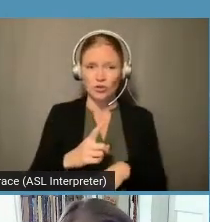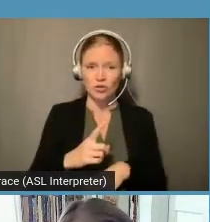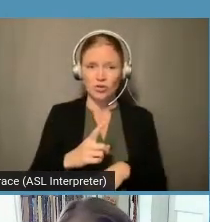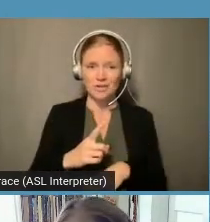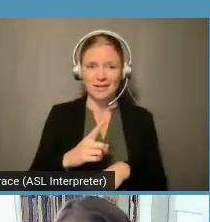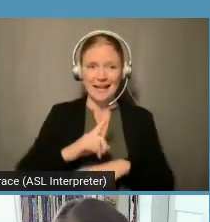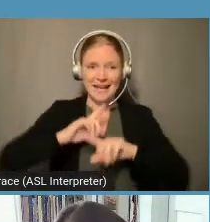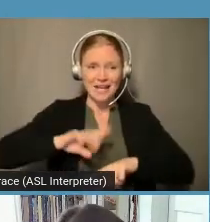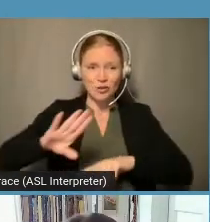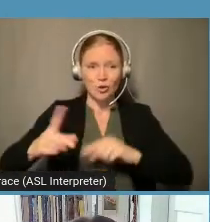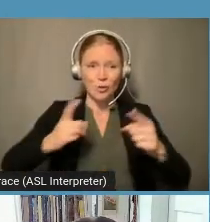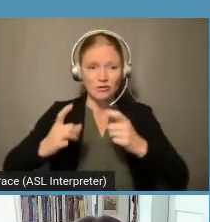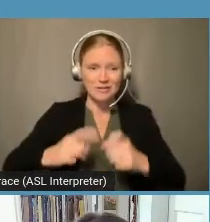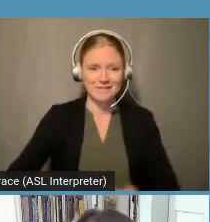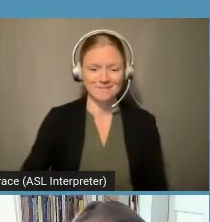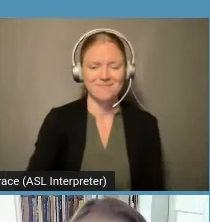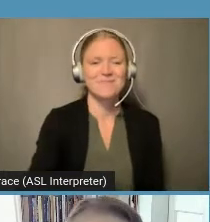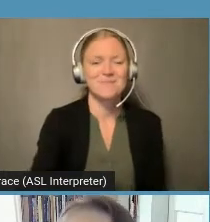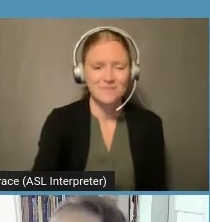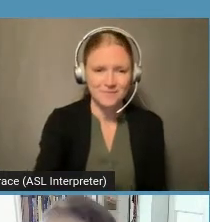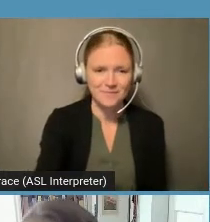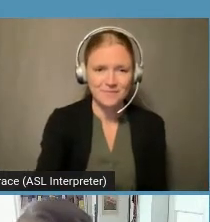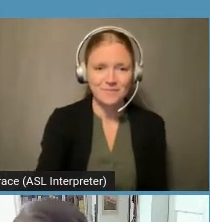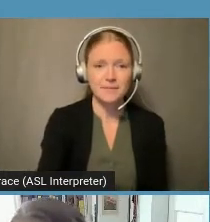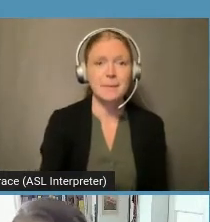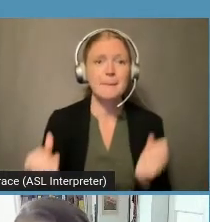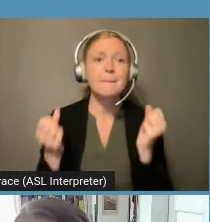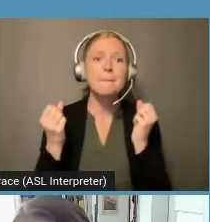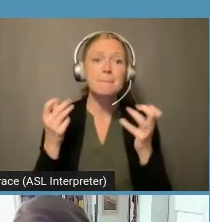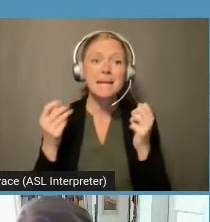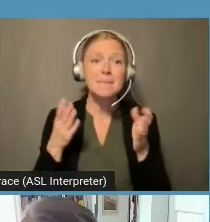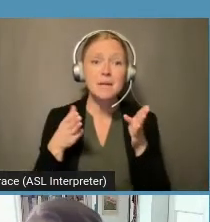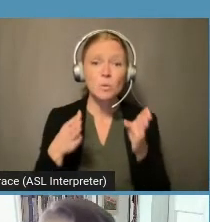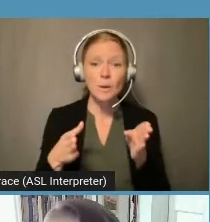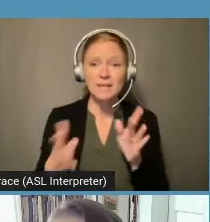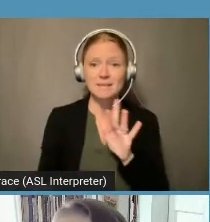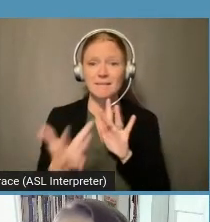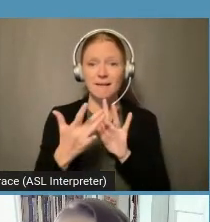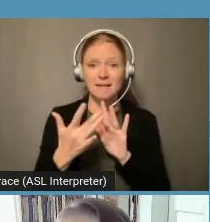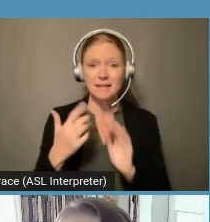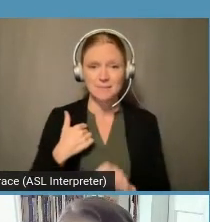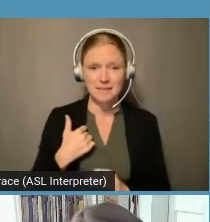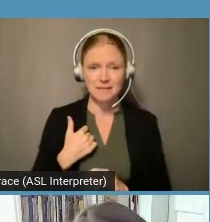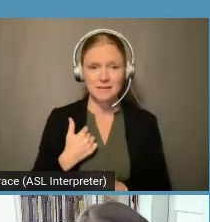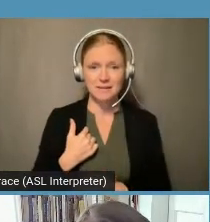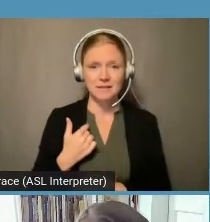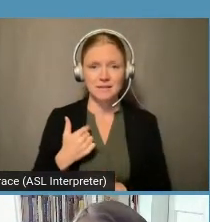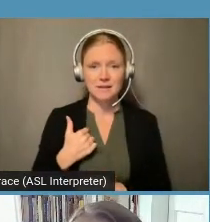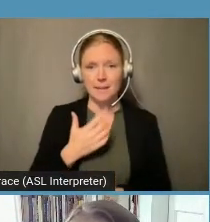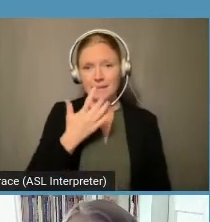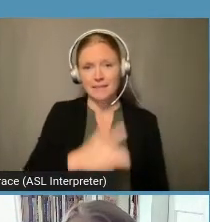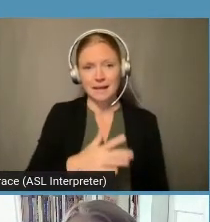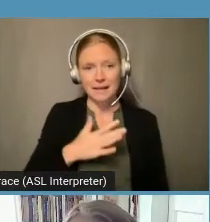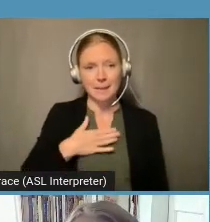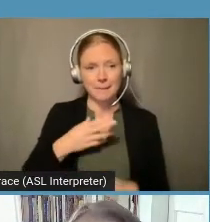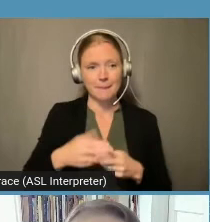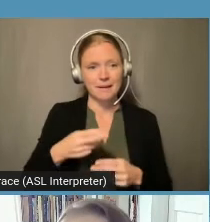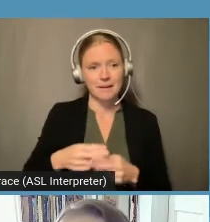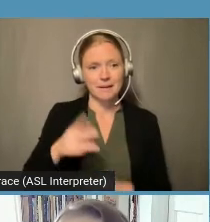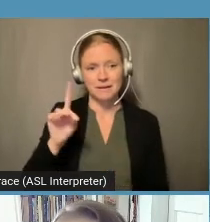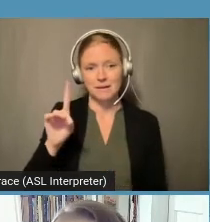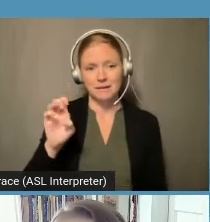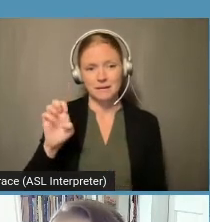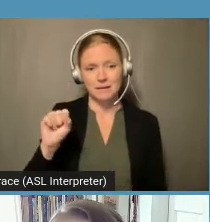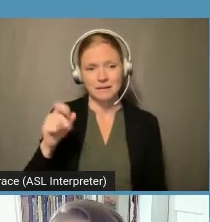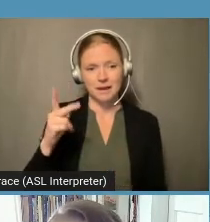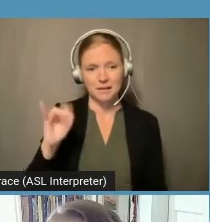your questions. So there's lots of ways to connect with me. I'm lucky in that my name is Despy.